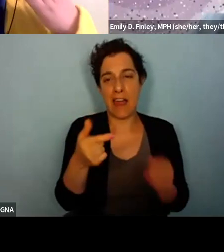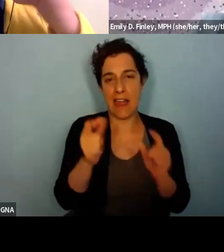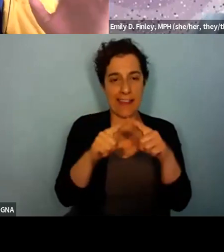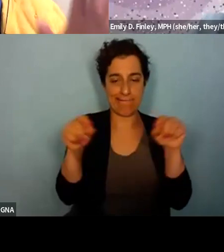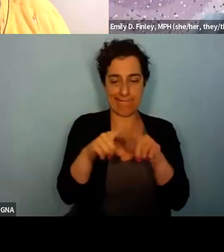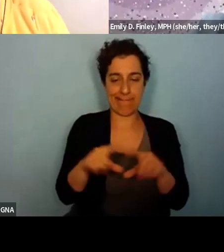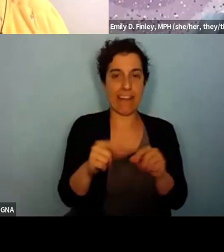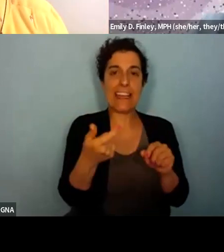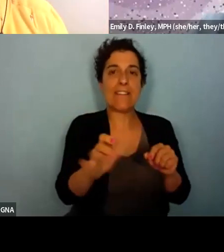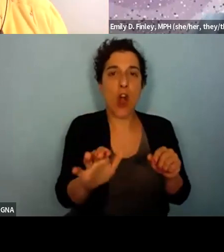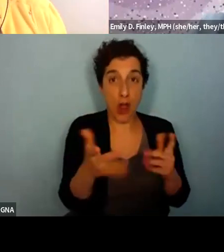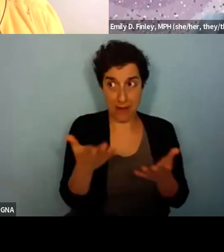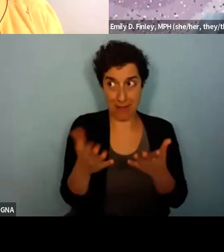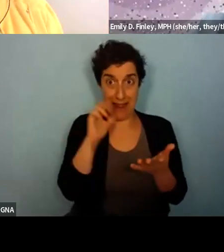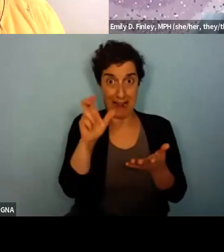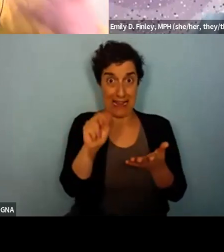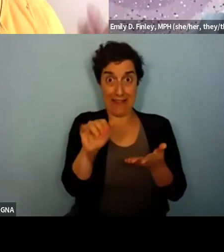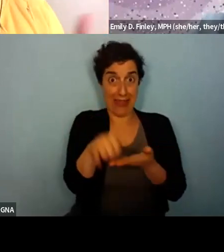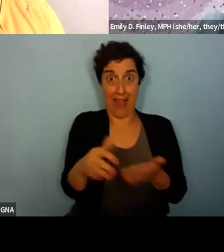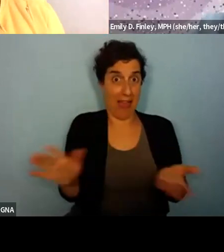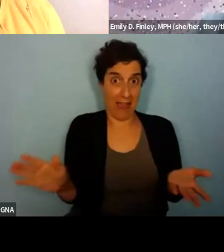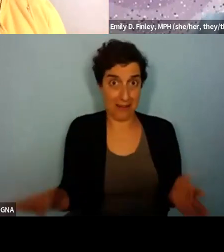even gift cards.